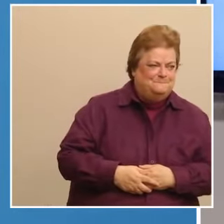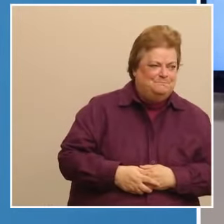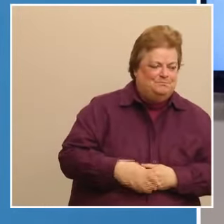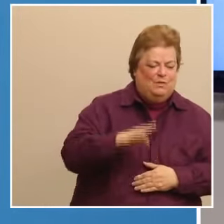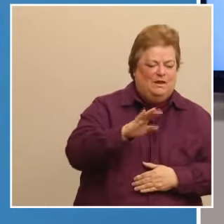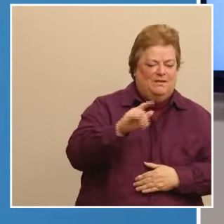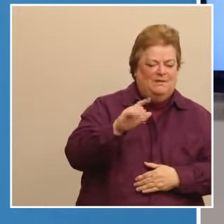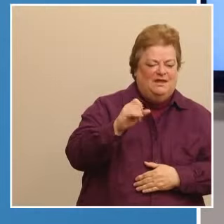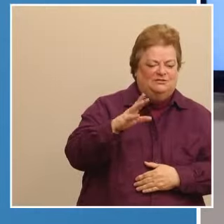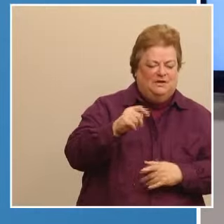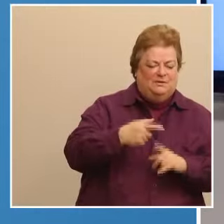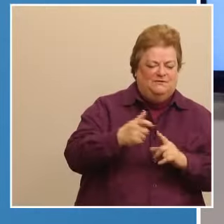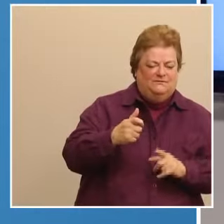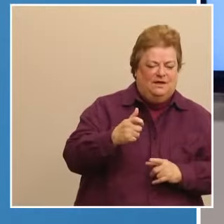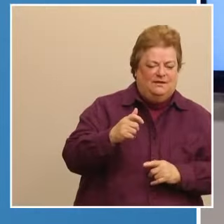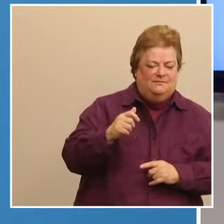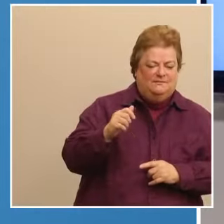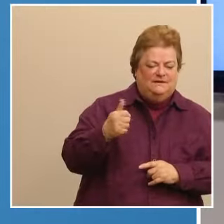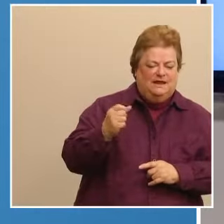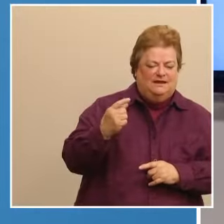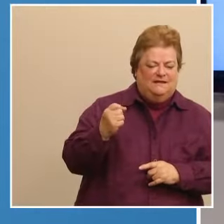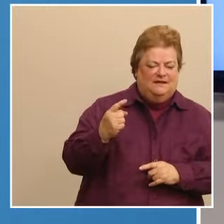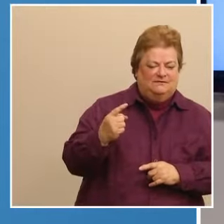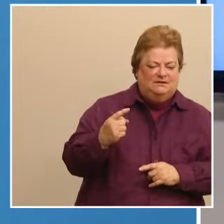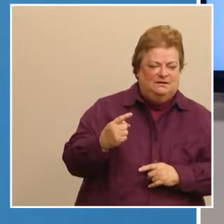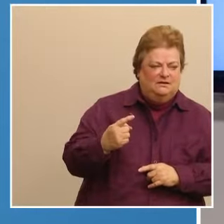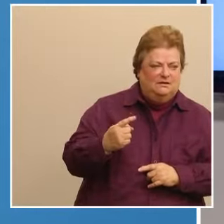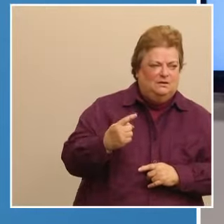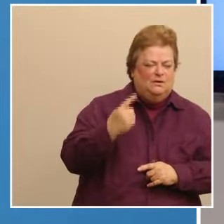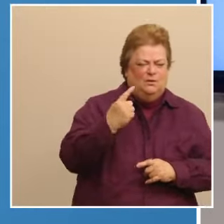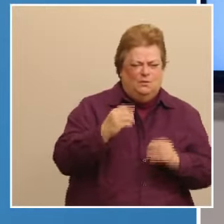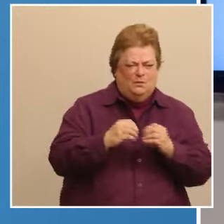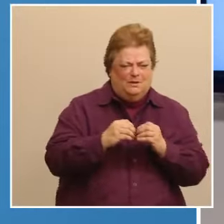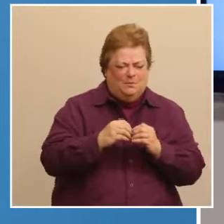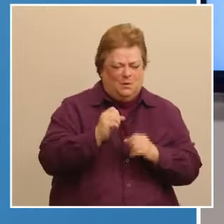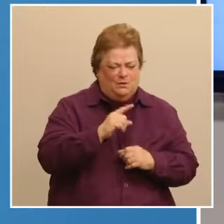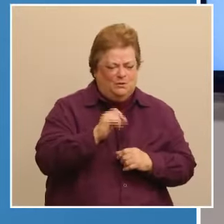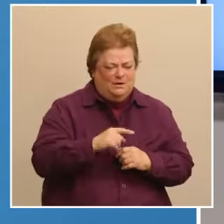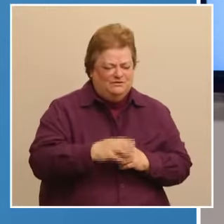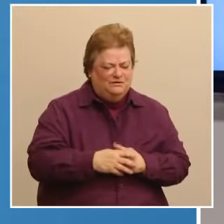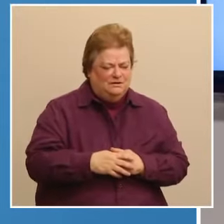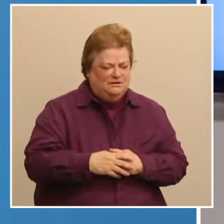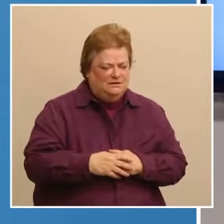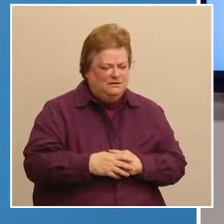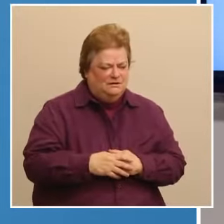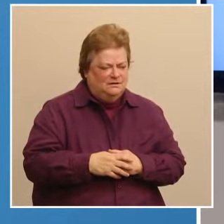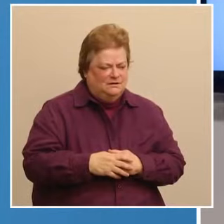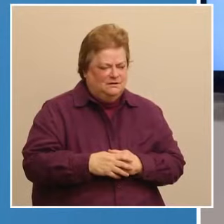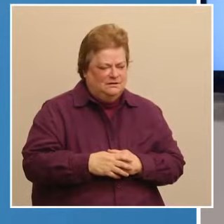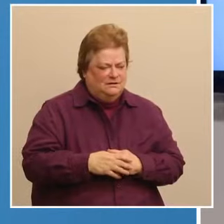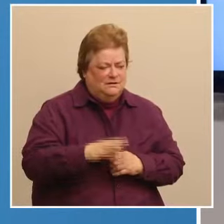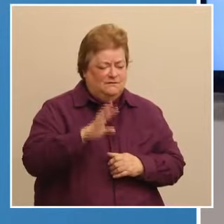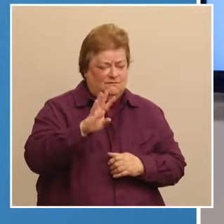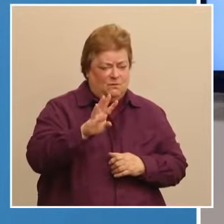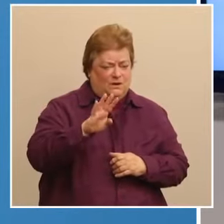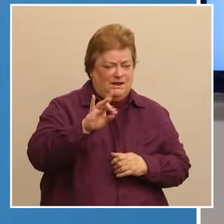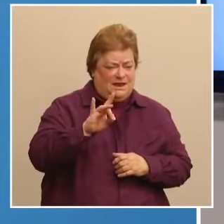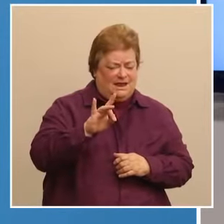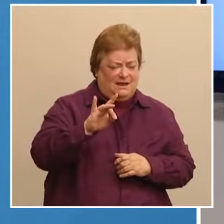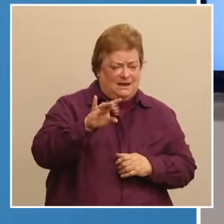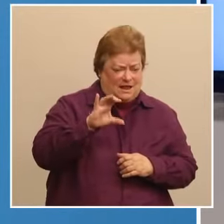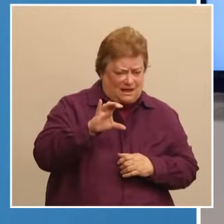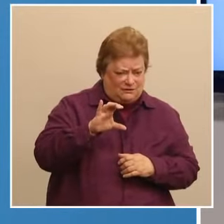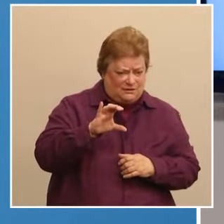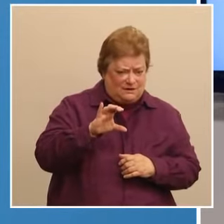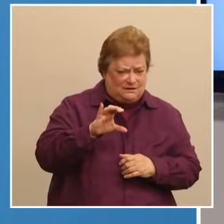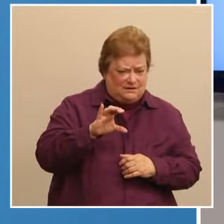One more quick follow-up on vaccination numbers, Pat, and I apologize if I missed this earlier. Is it 4,800 that's the goal